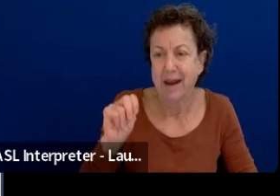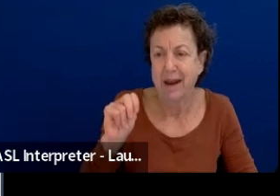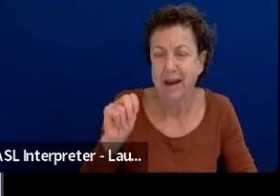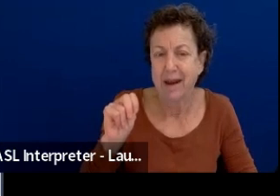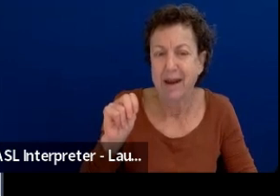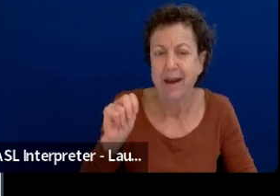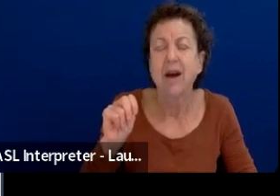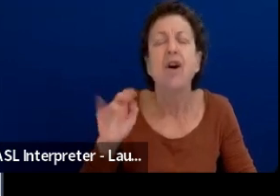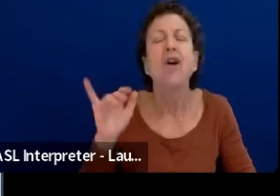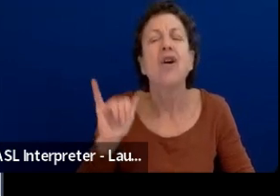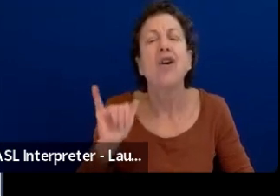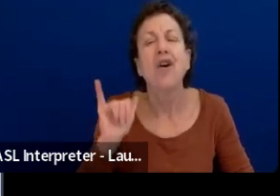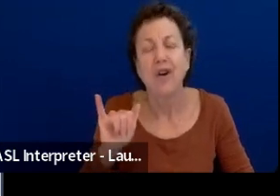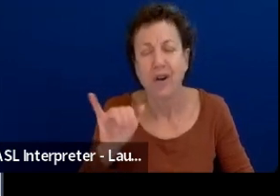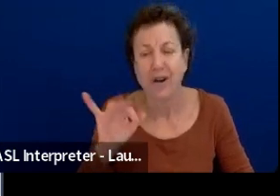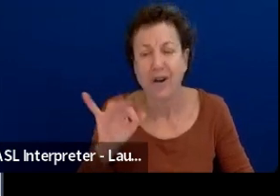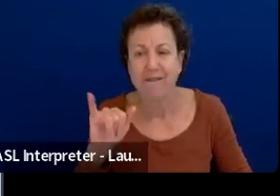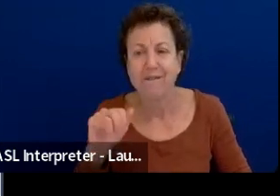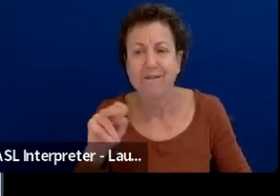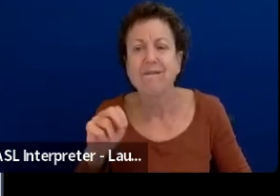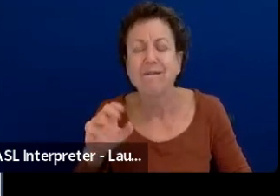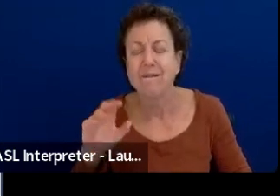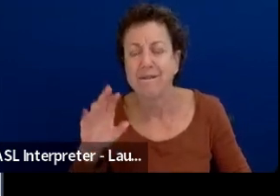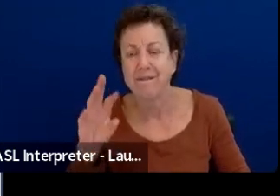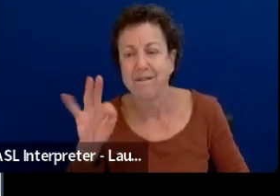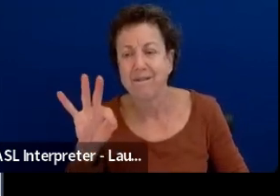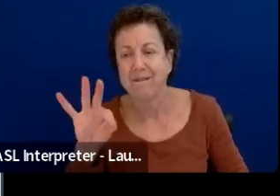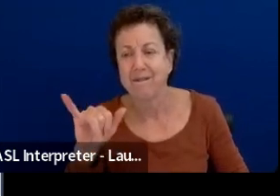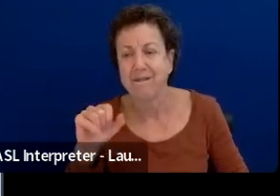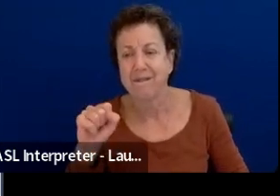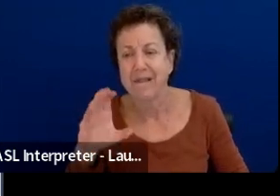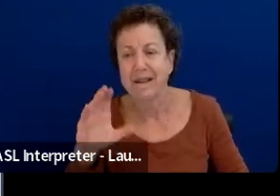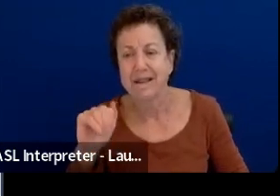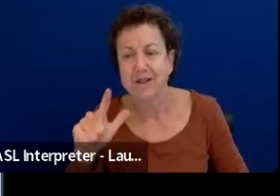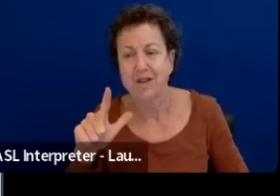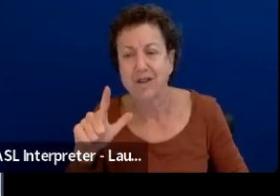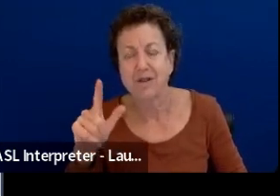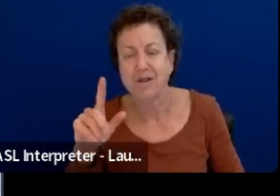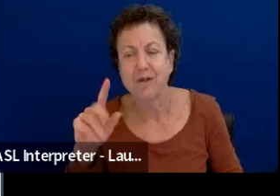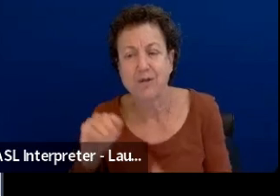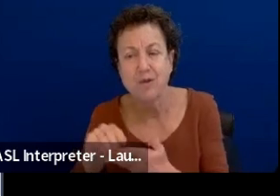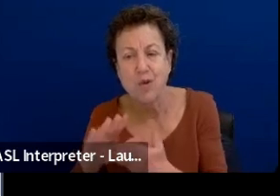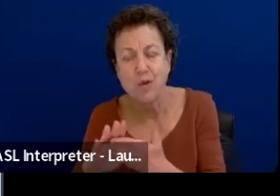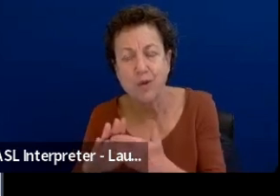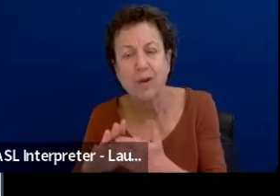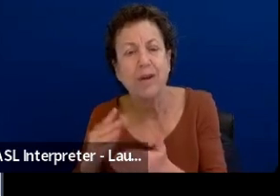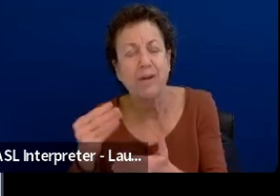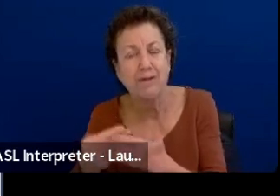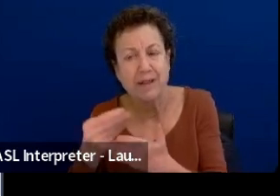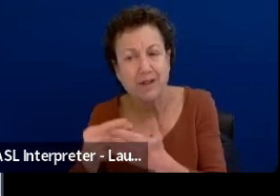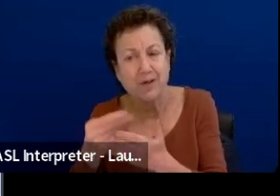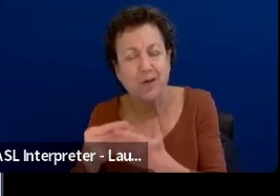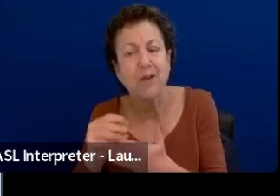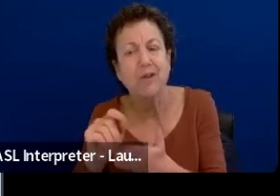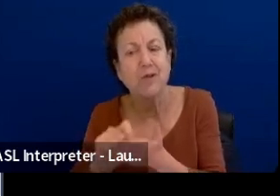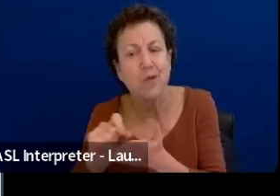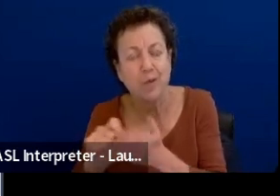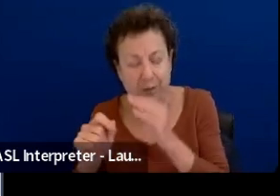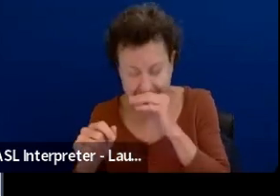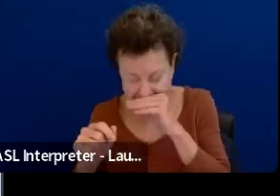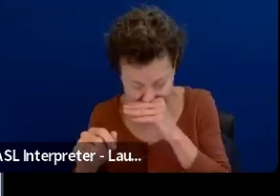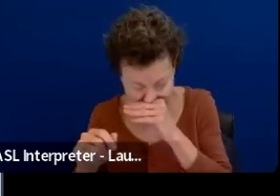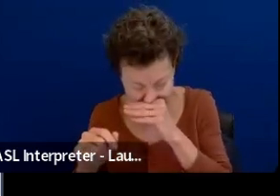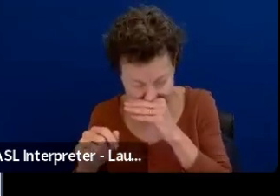Oh, FN, What fiscal does that note. indicate? Yes. I'm sorry. Yep, that stands for fiscal note. So a fiscal note